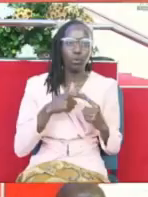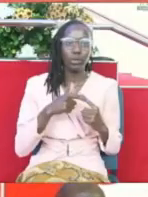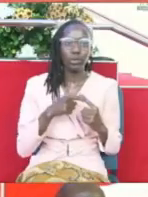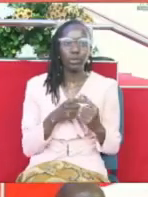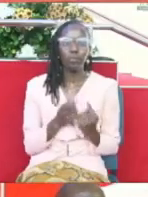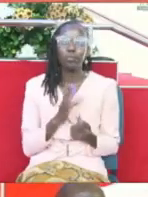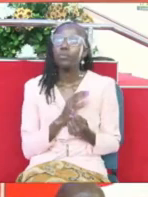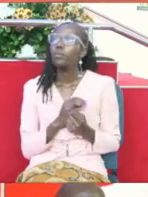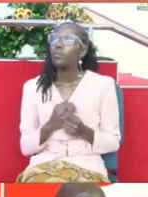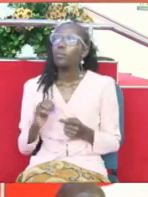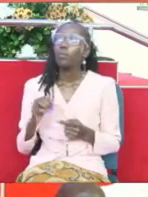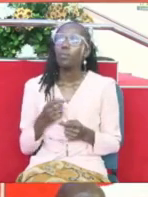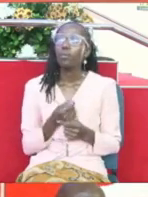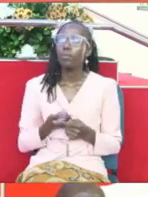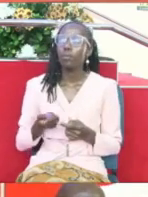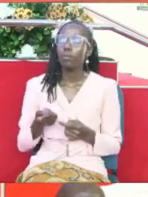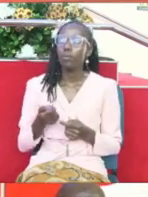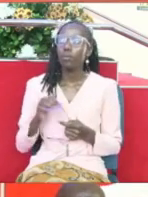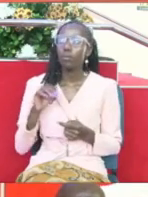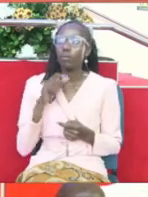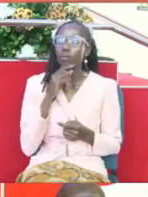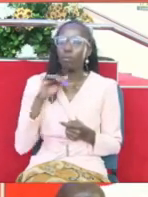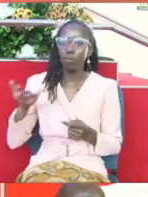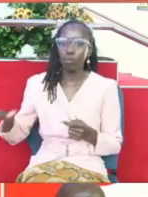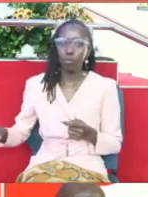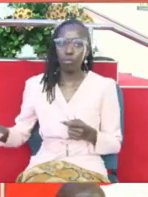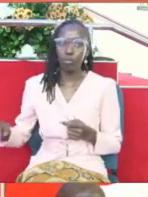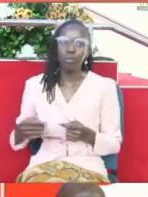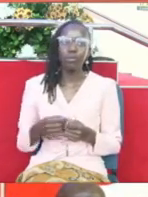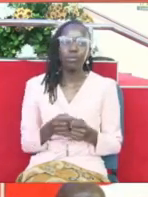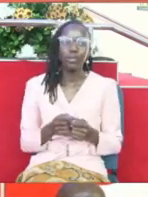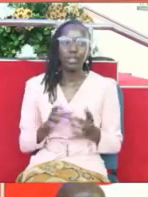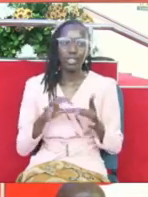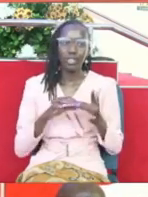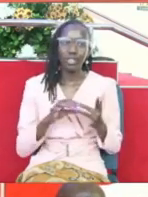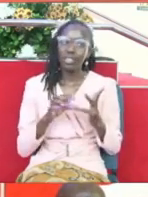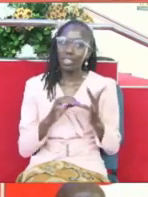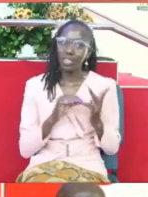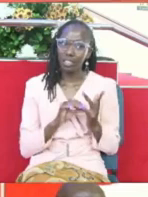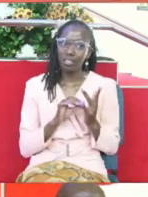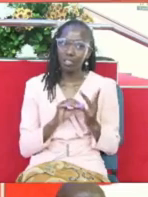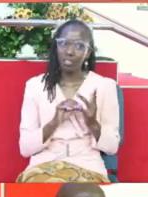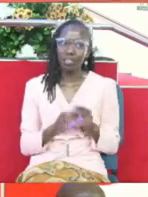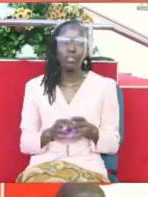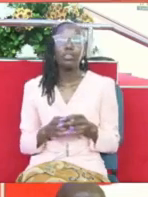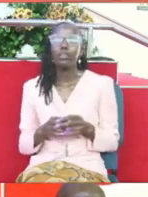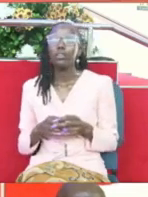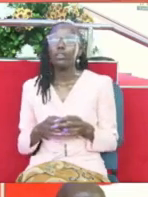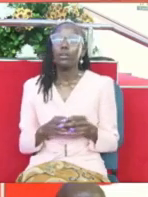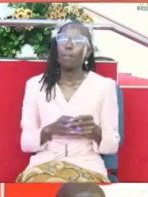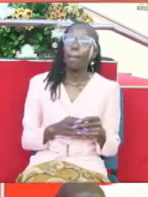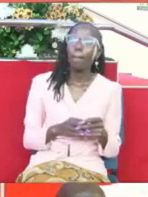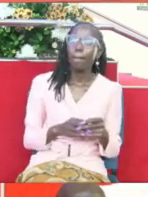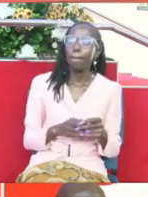lady, kijana akimposa binti, they don't just meet one day. Hawakutani siku moja tu. Ati